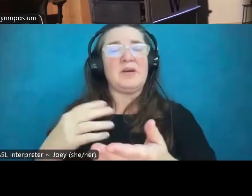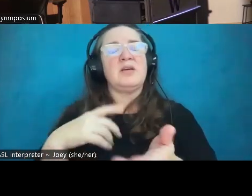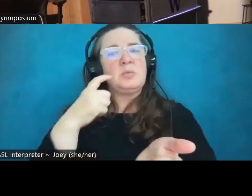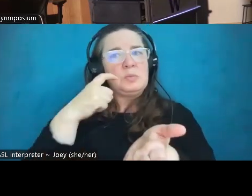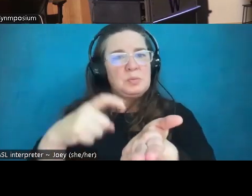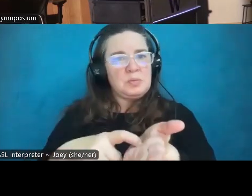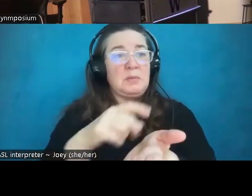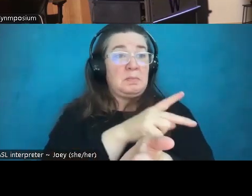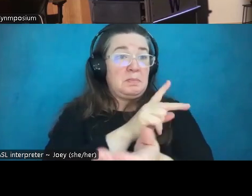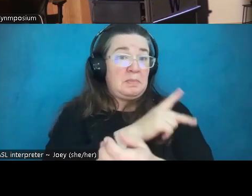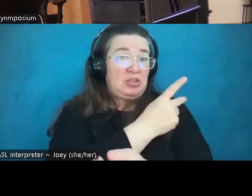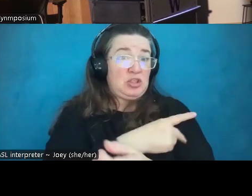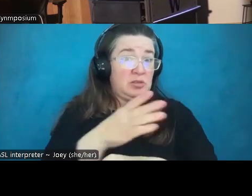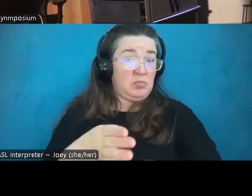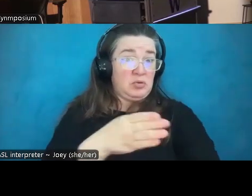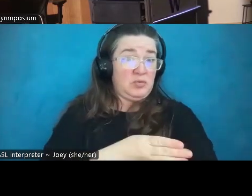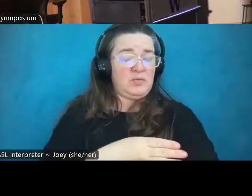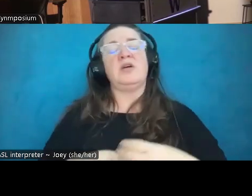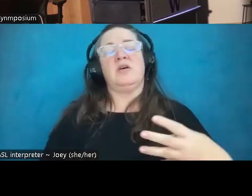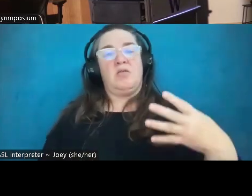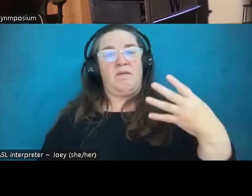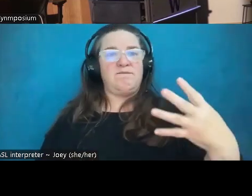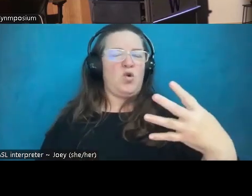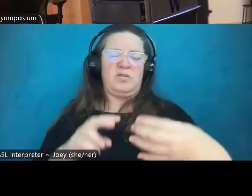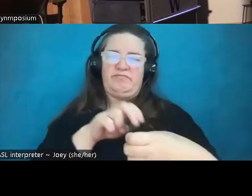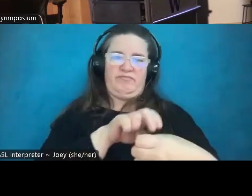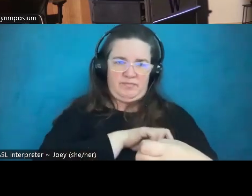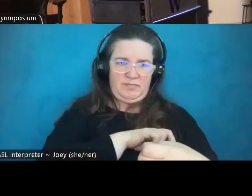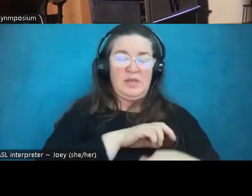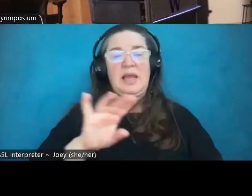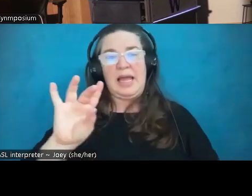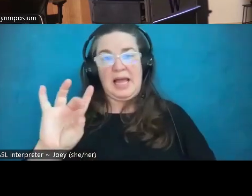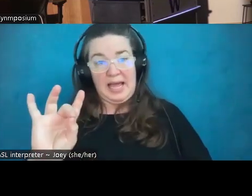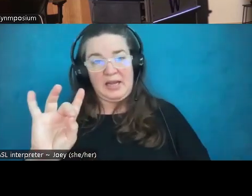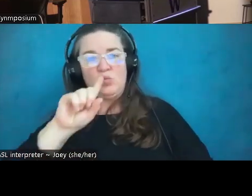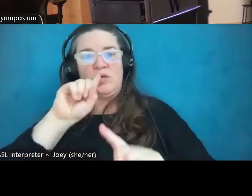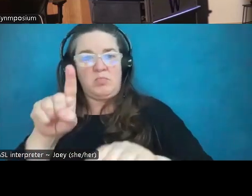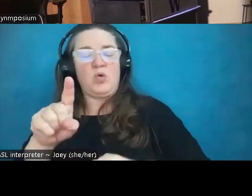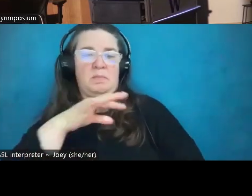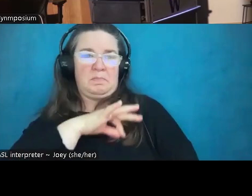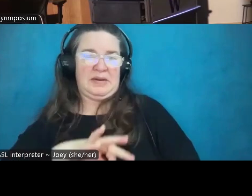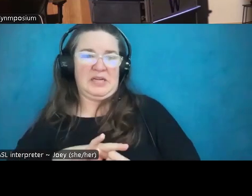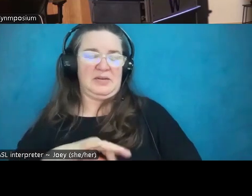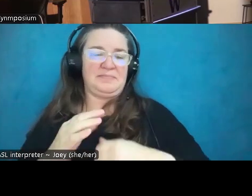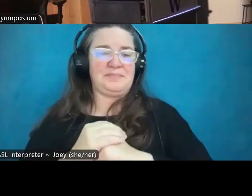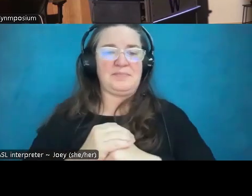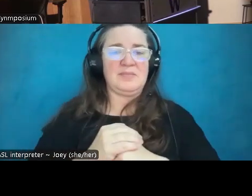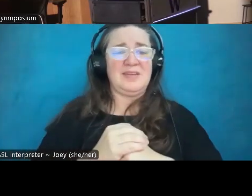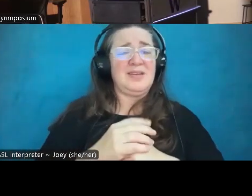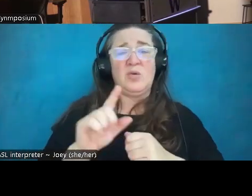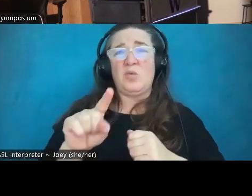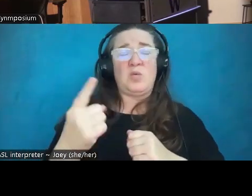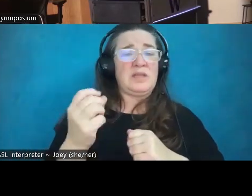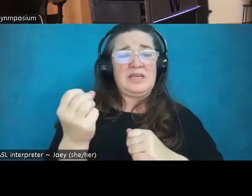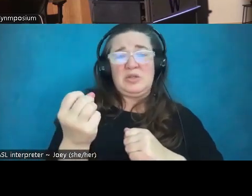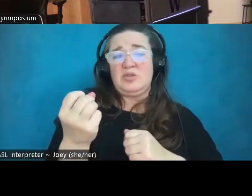discontinued therapy, and 8 had reported benefit. And then, although they've only published 12 patients, they've published a